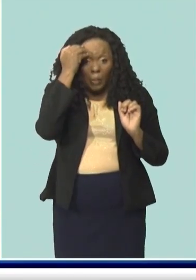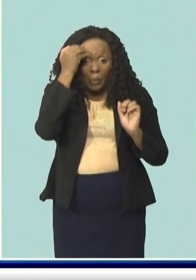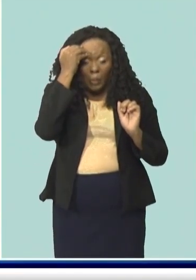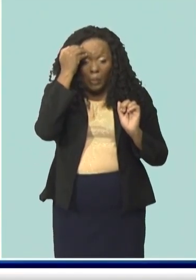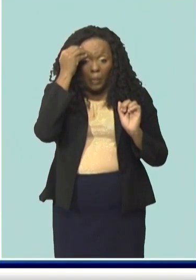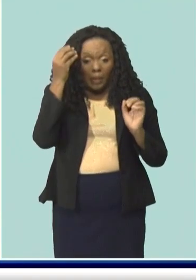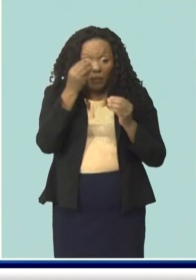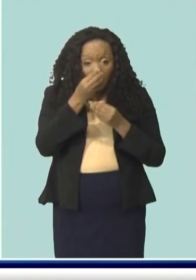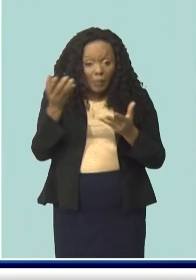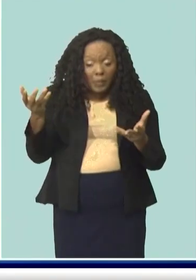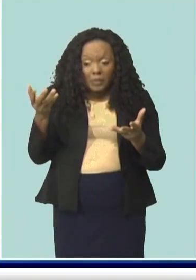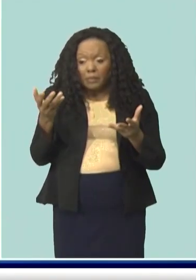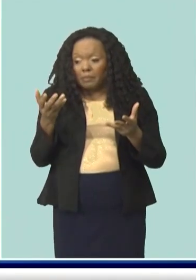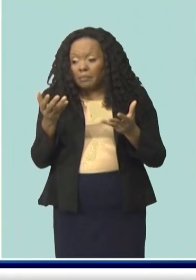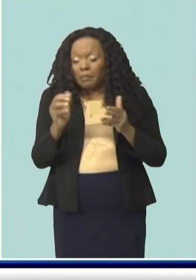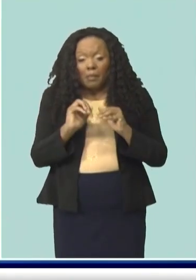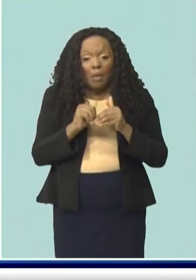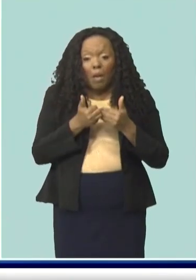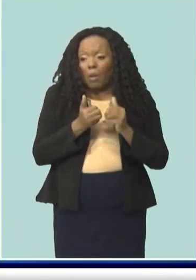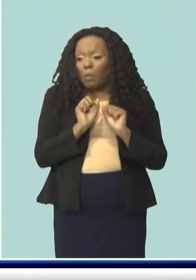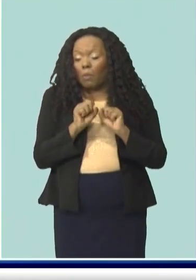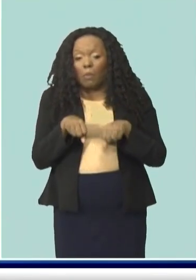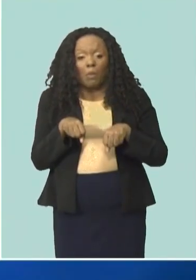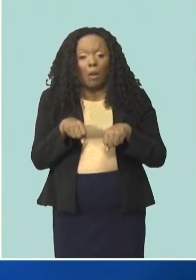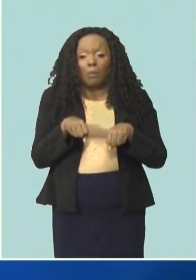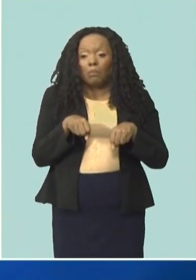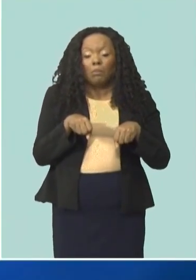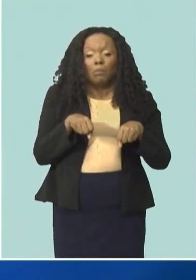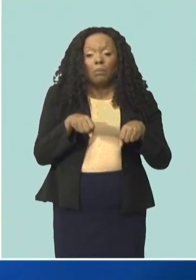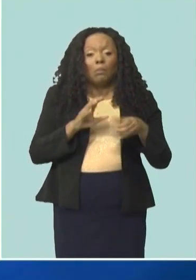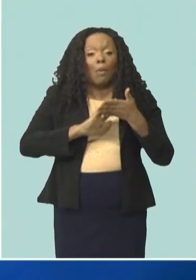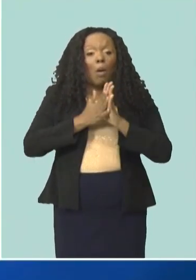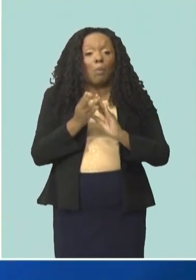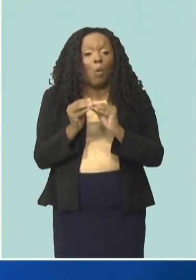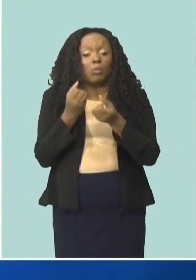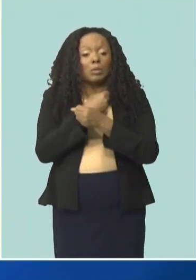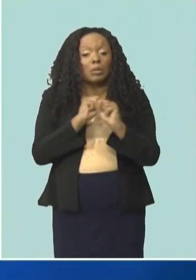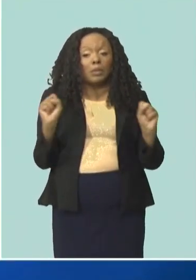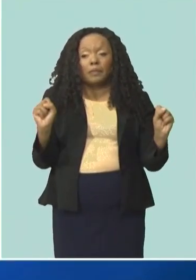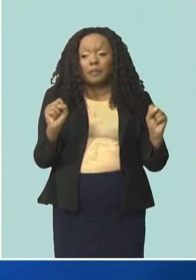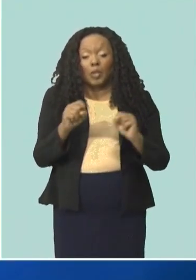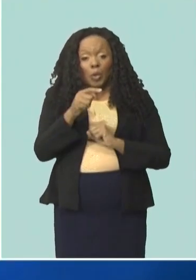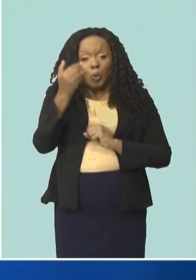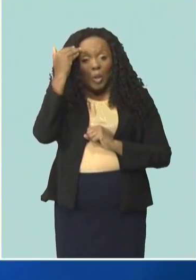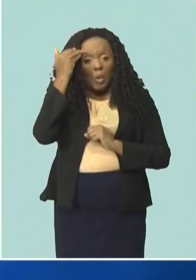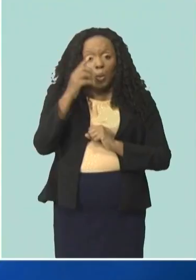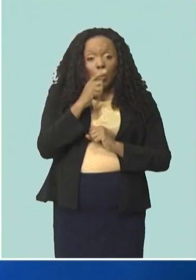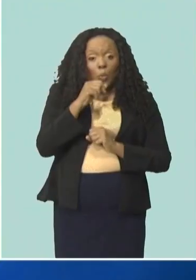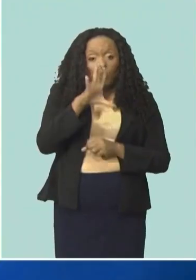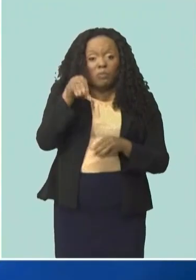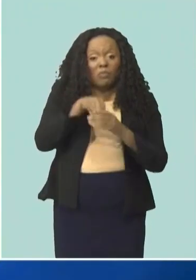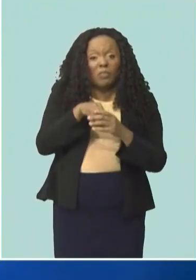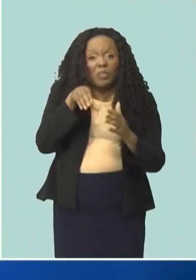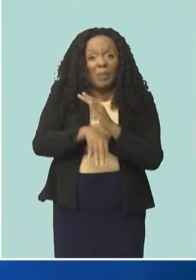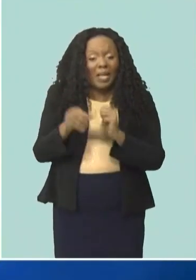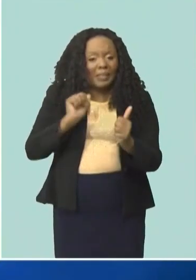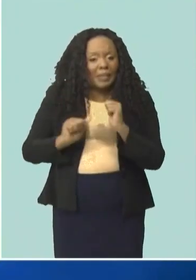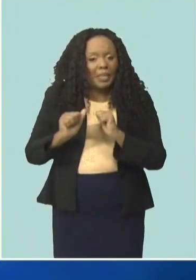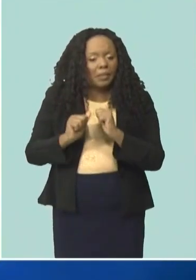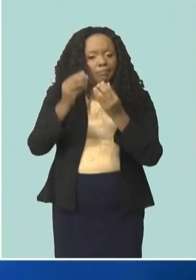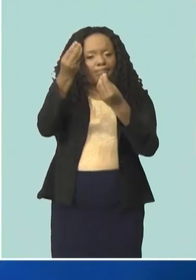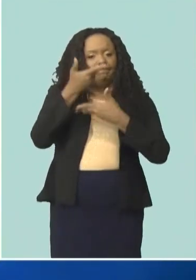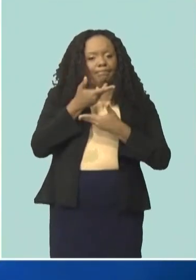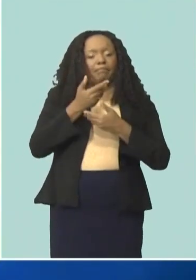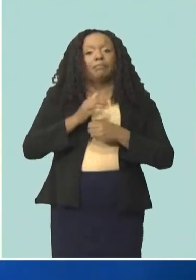us perhaps to have a more sustainable and successful operational effort. As the Barbados